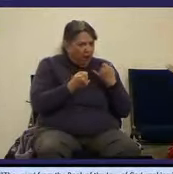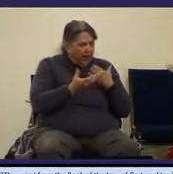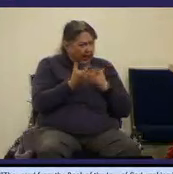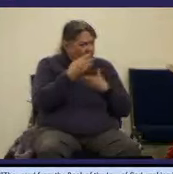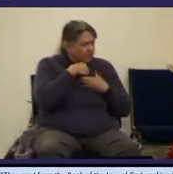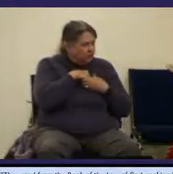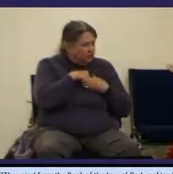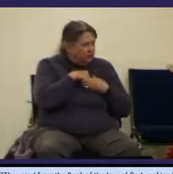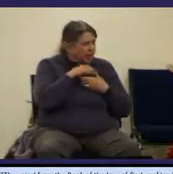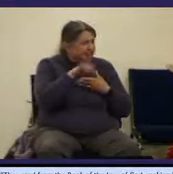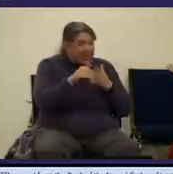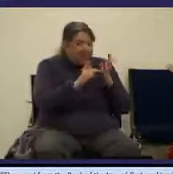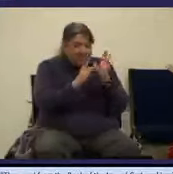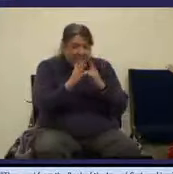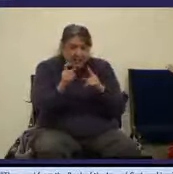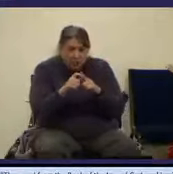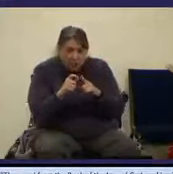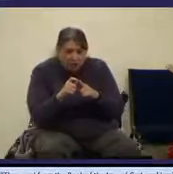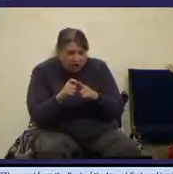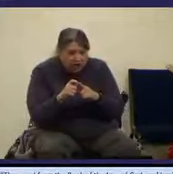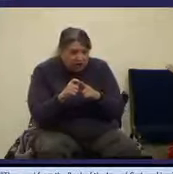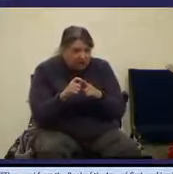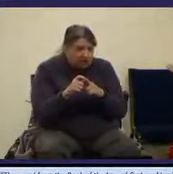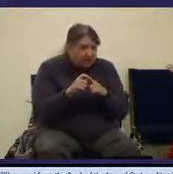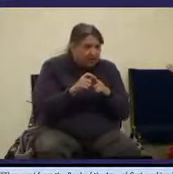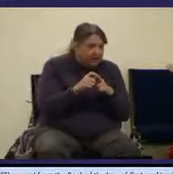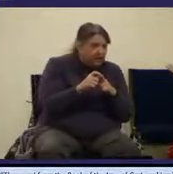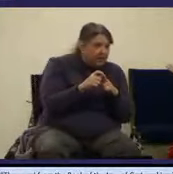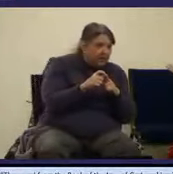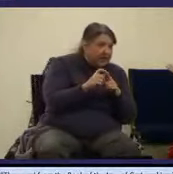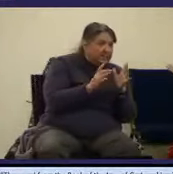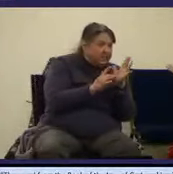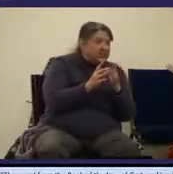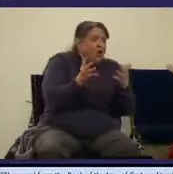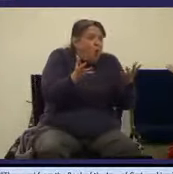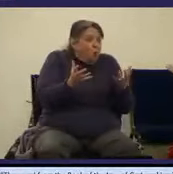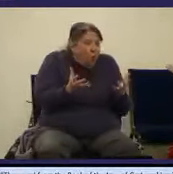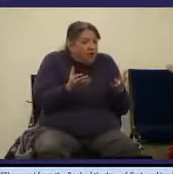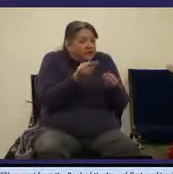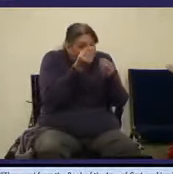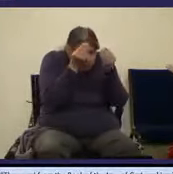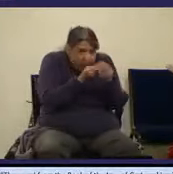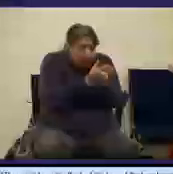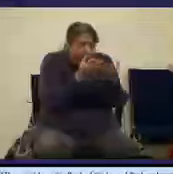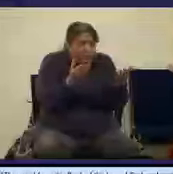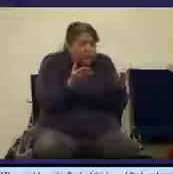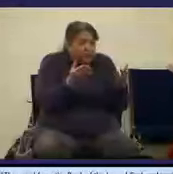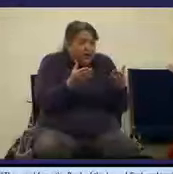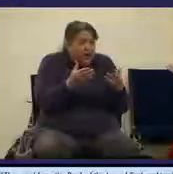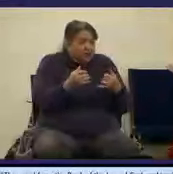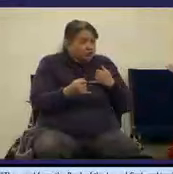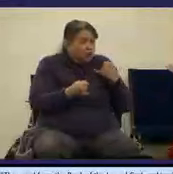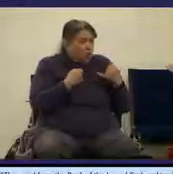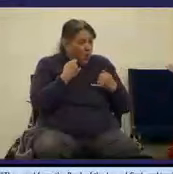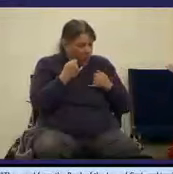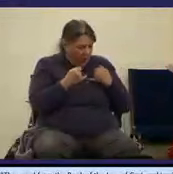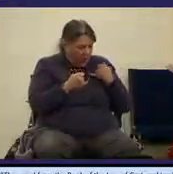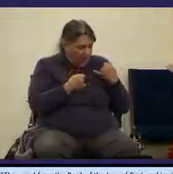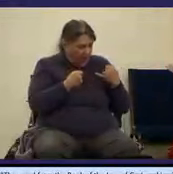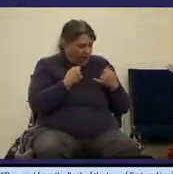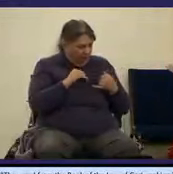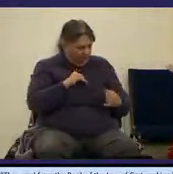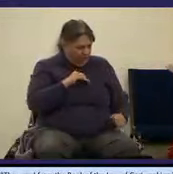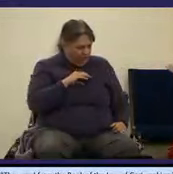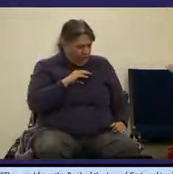That's Jesus. The joy of the Lord is your strength. Jesus has